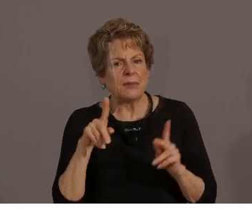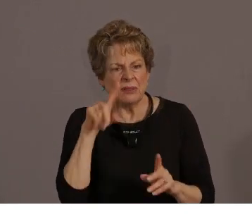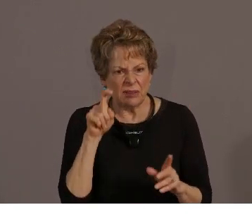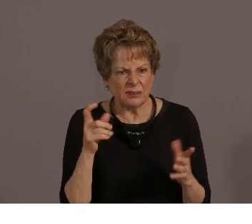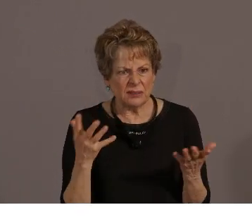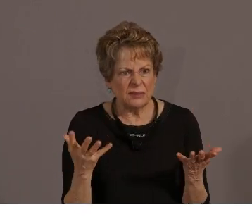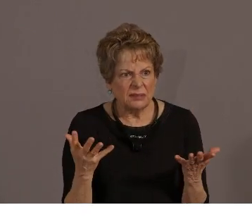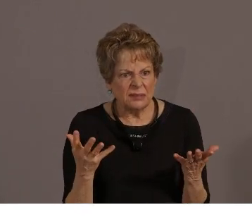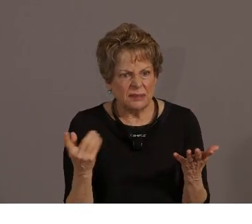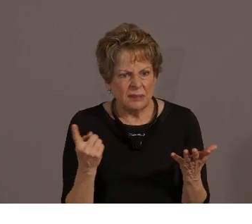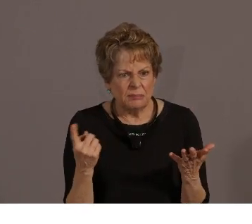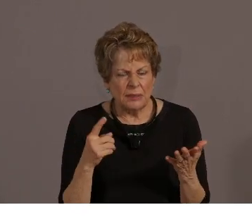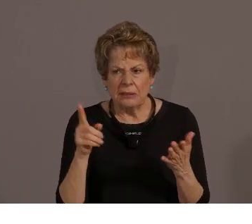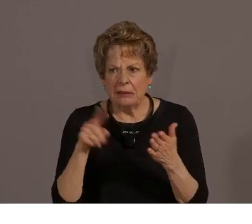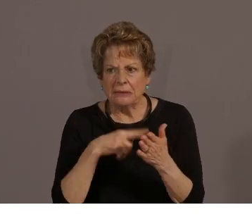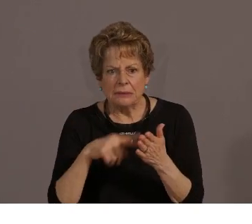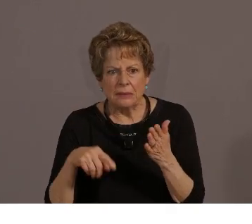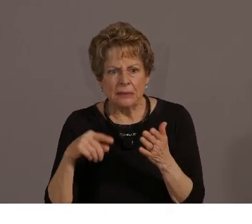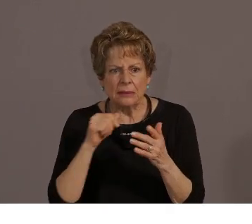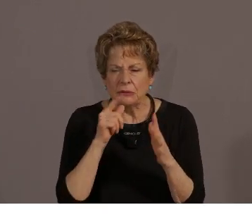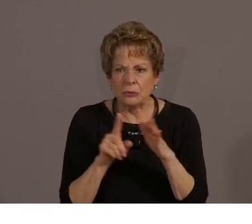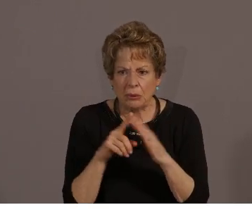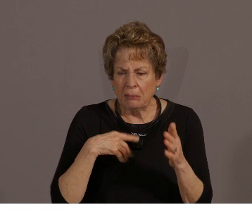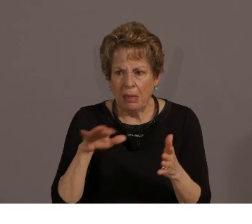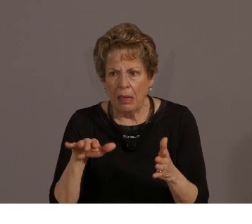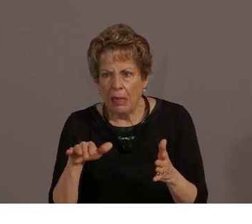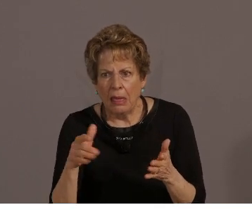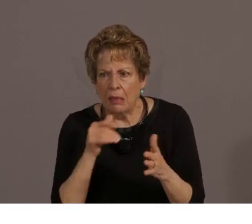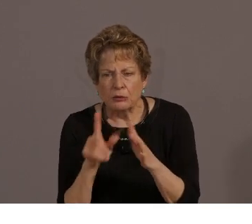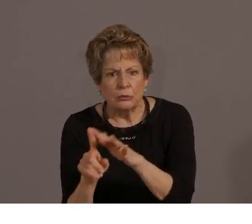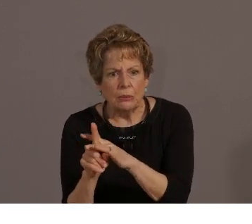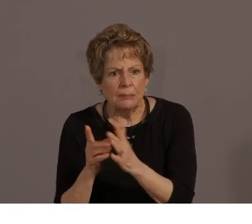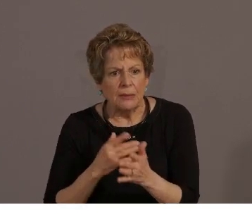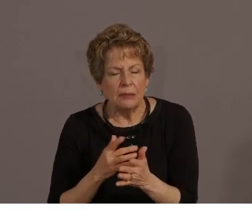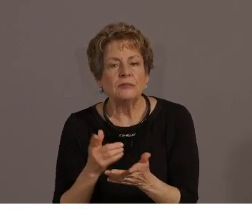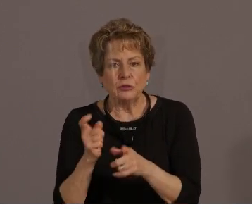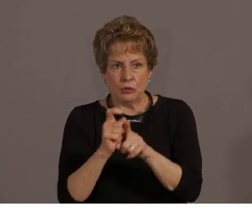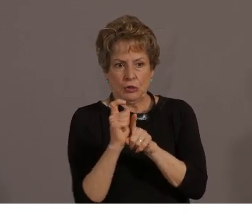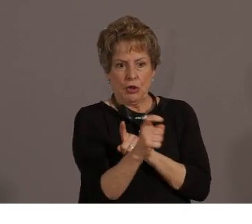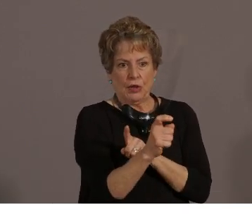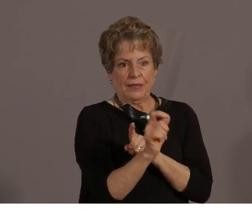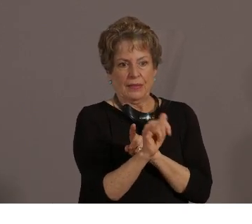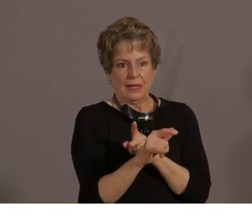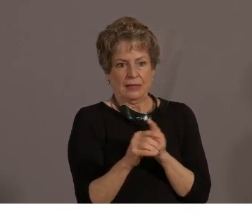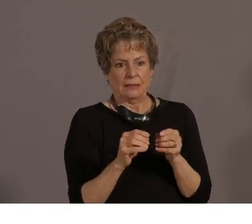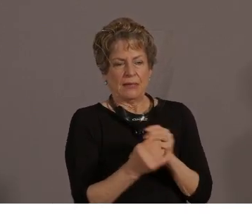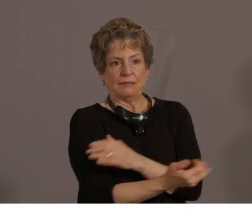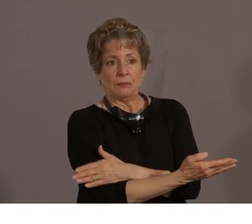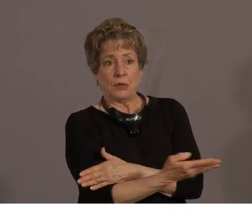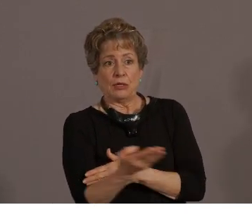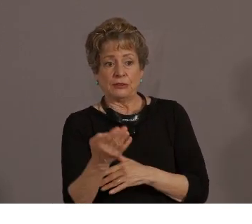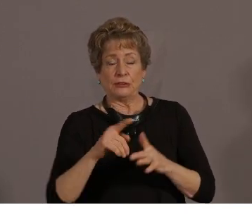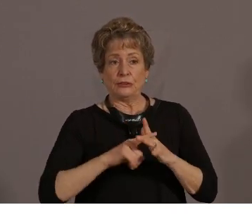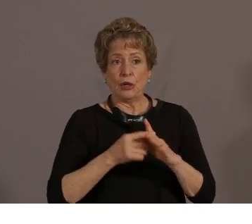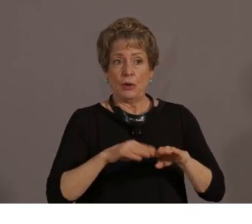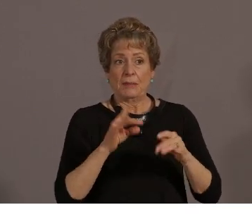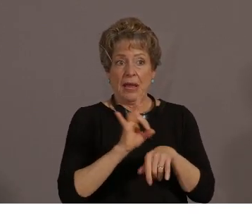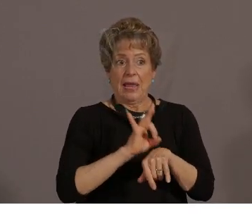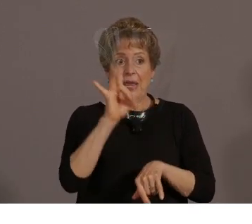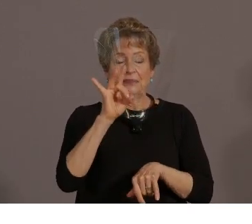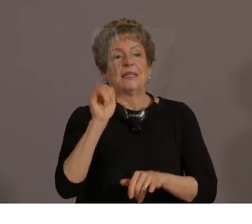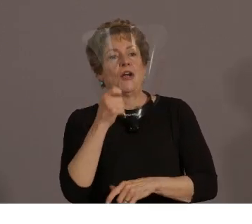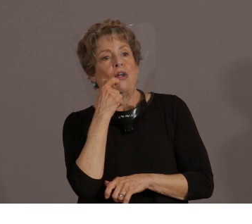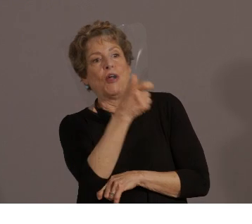call center every morning at 8, so that is another option for potentially identifying vaccine at one of our state